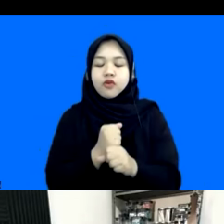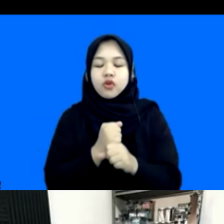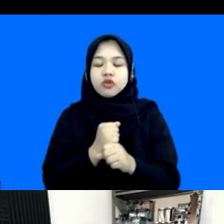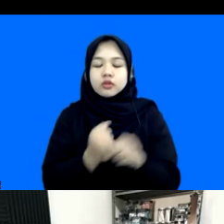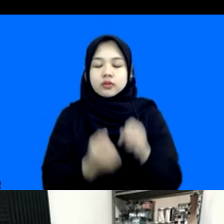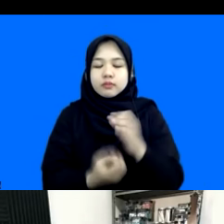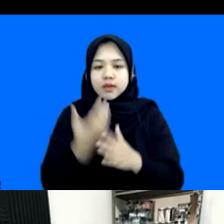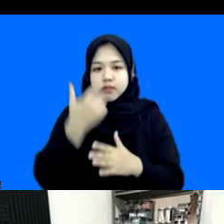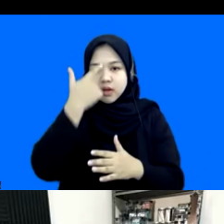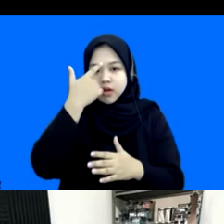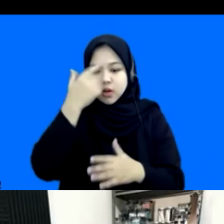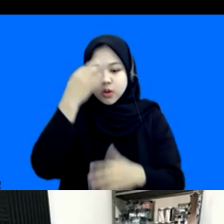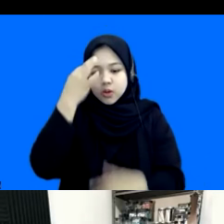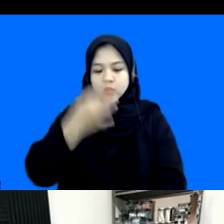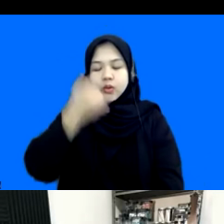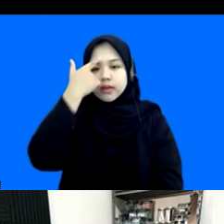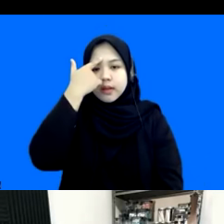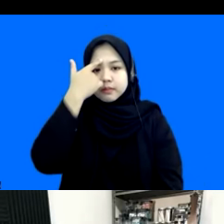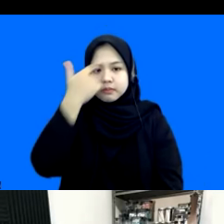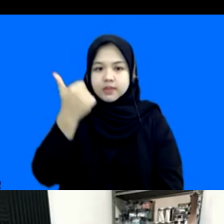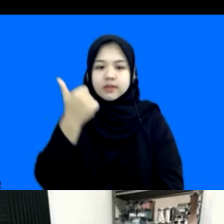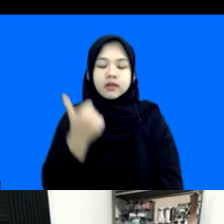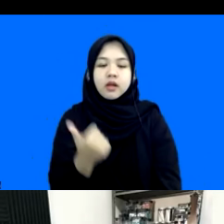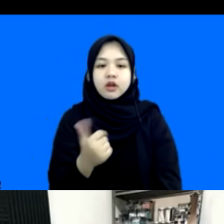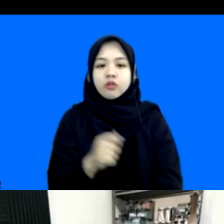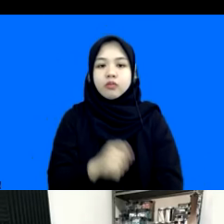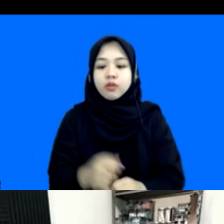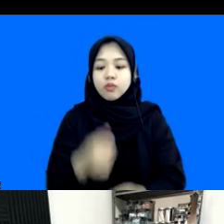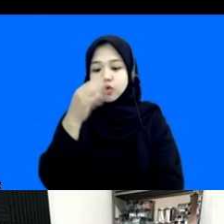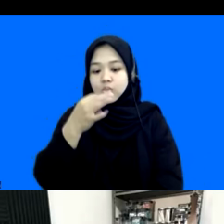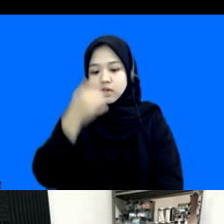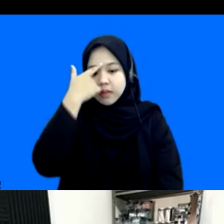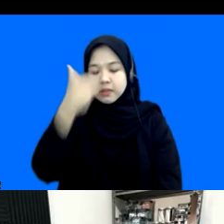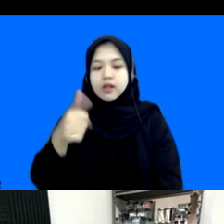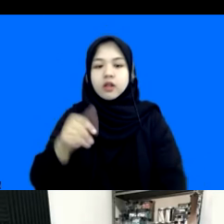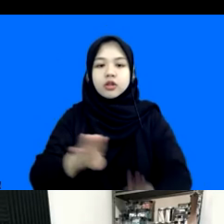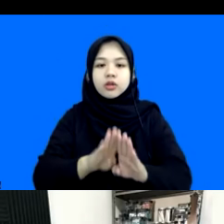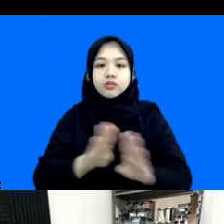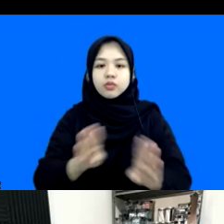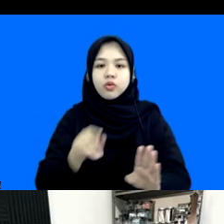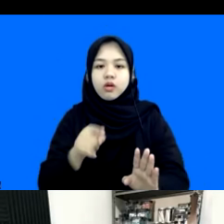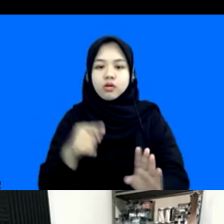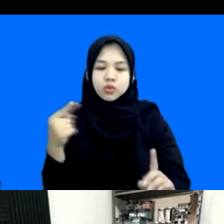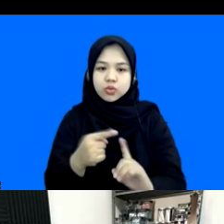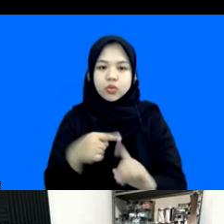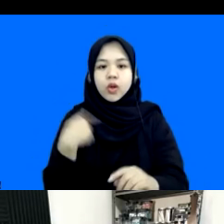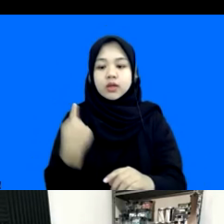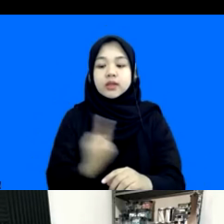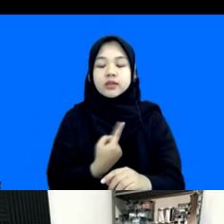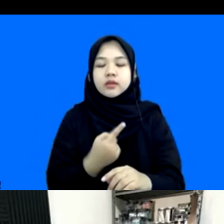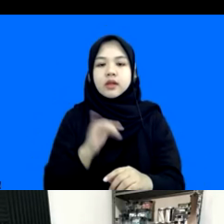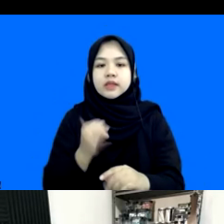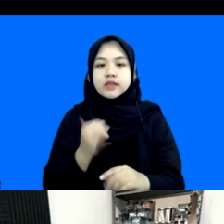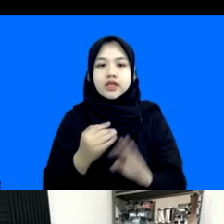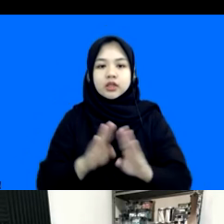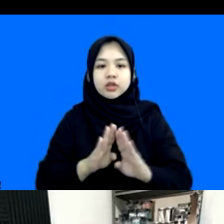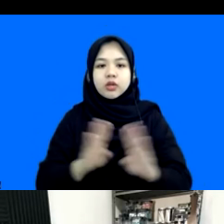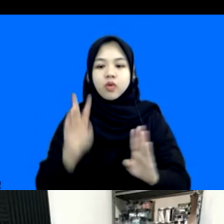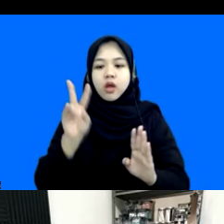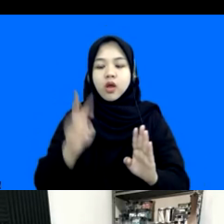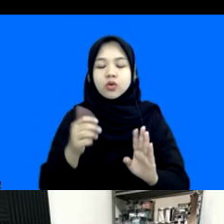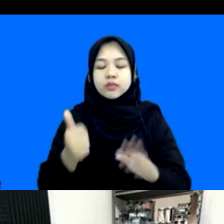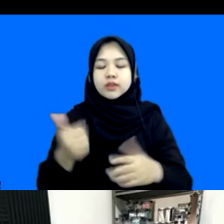always been our goal. And for something to be open, of course, it has to be accessible. And for it to be accessible, it has to be inclusive. One of the